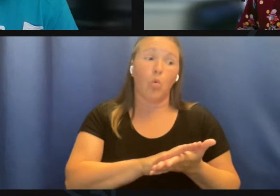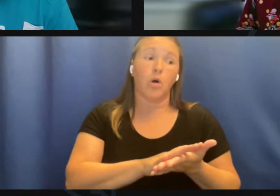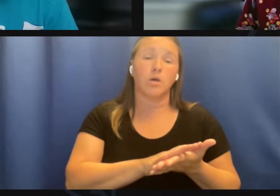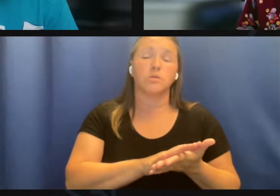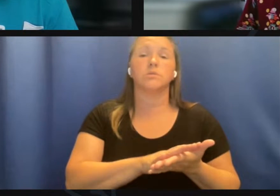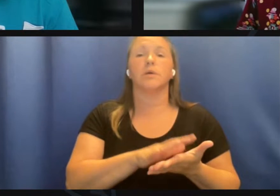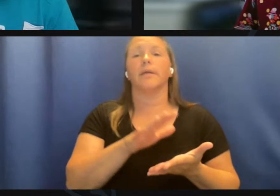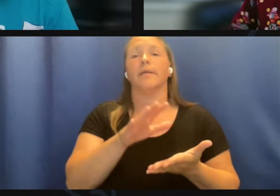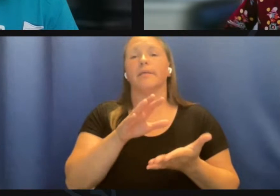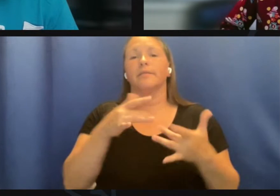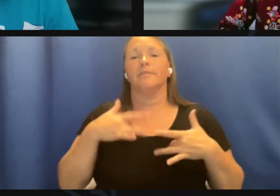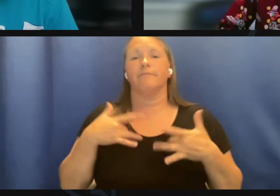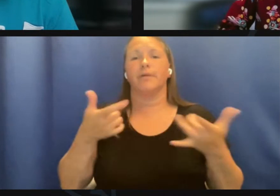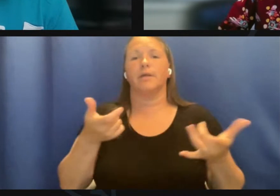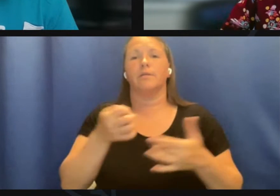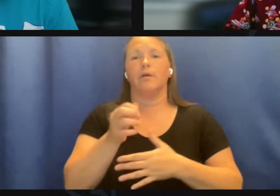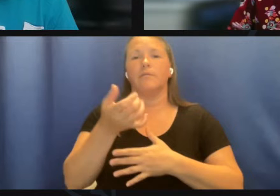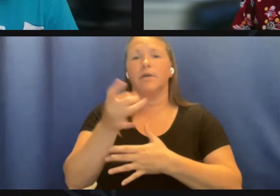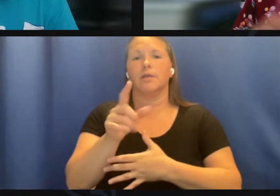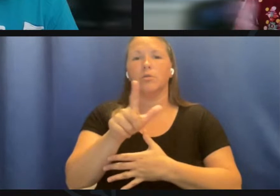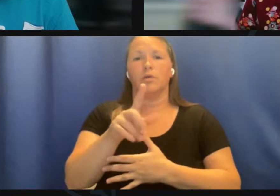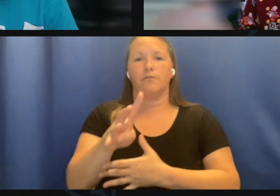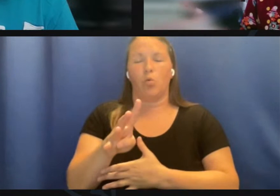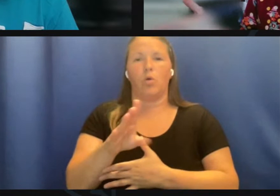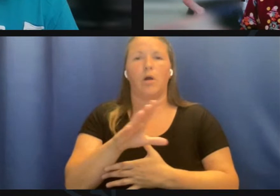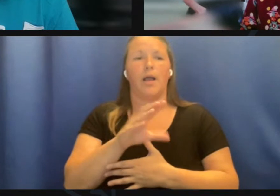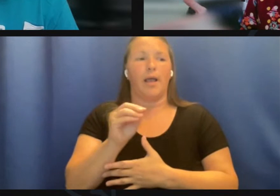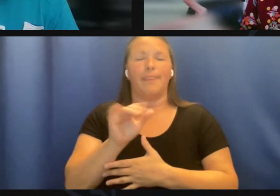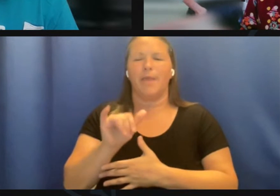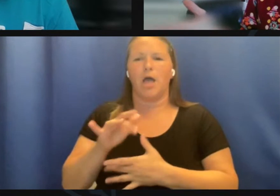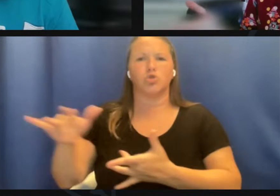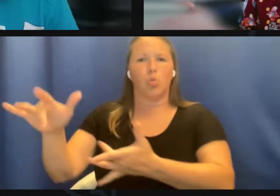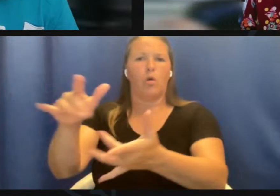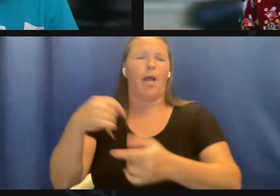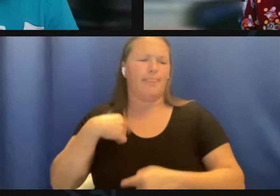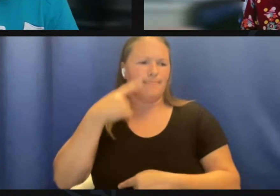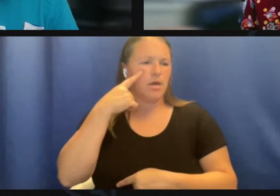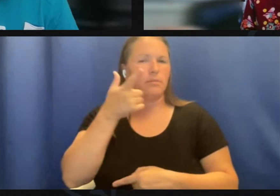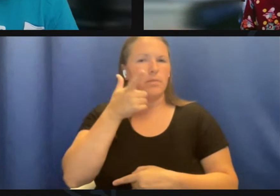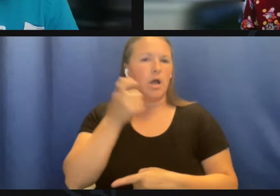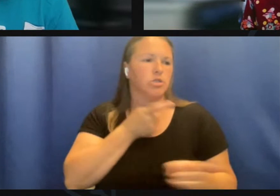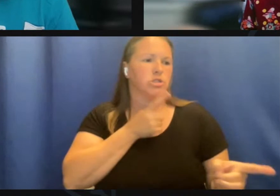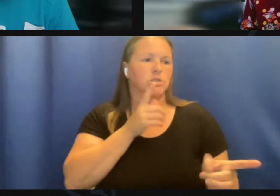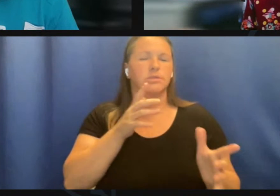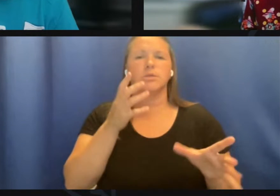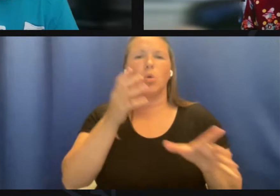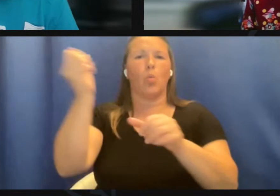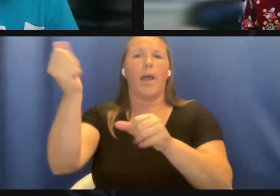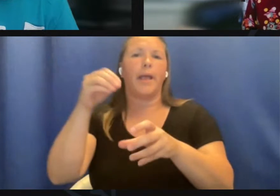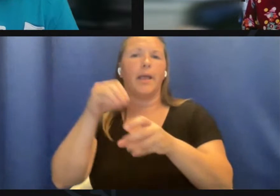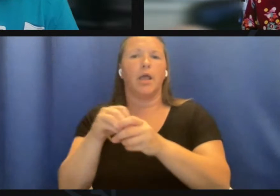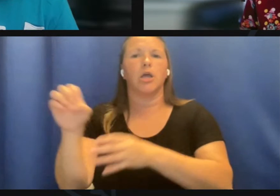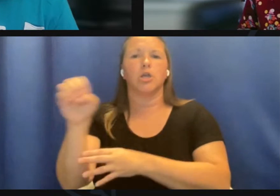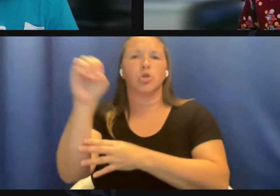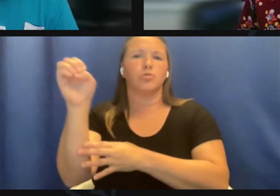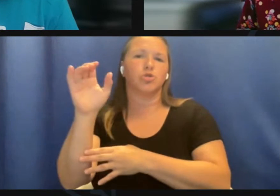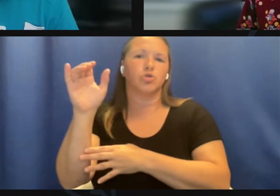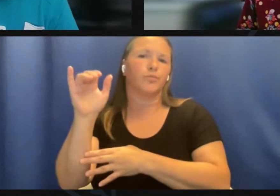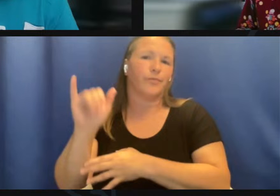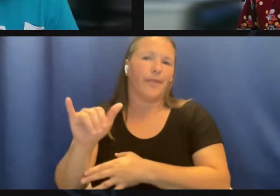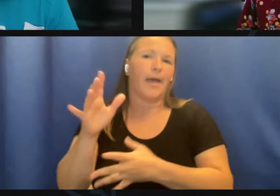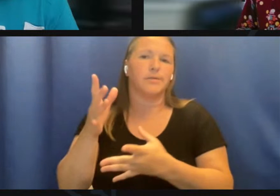tour. I think in part she is abroad in much of that period,